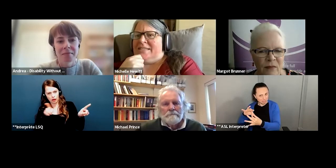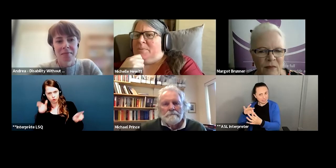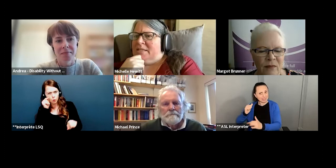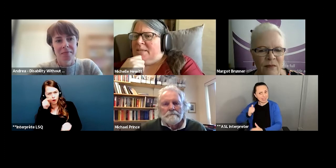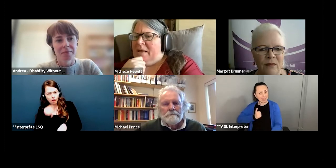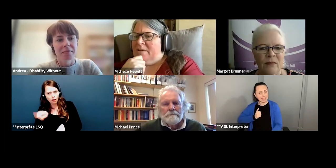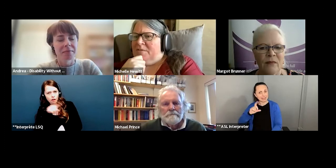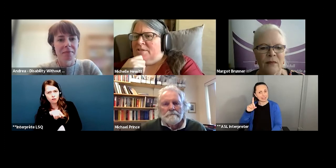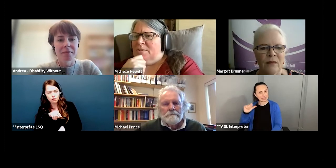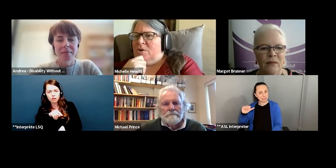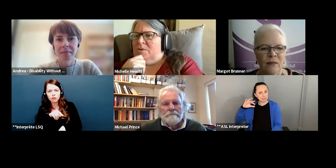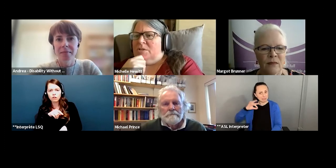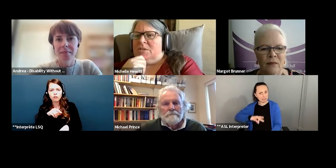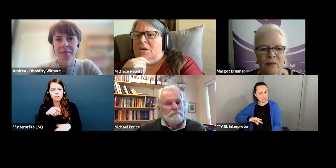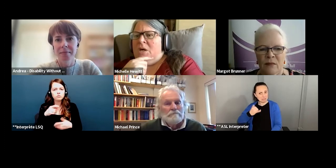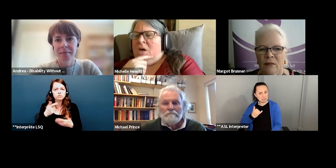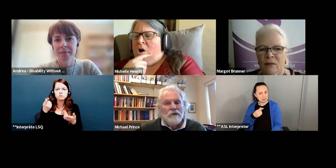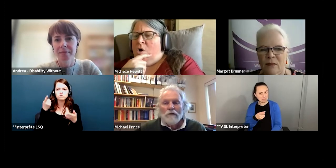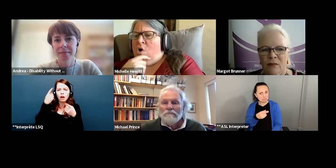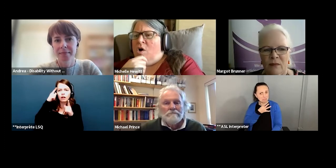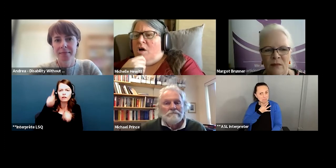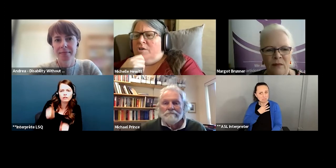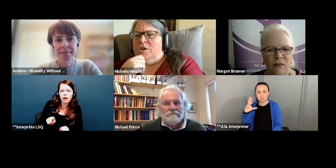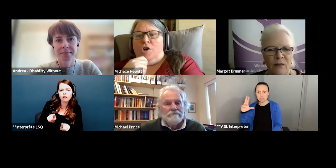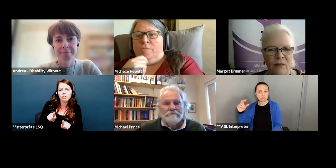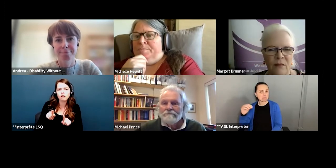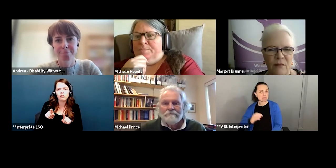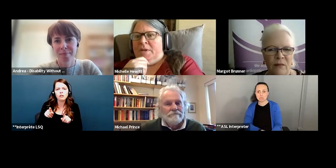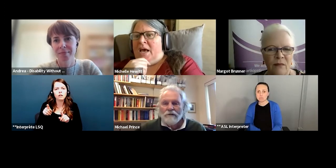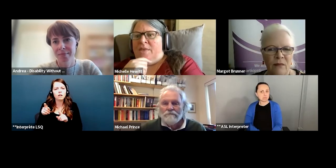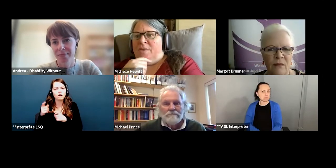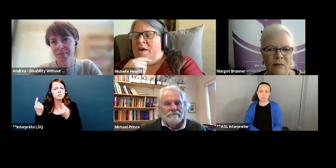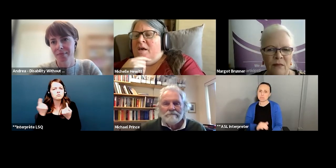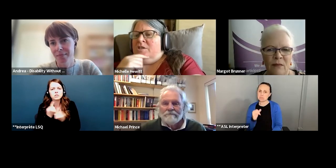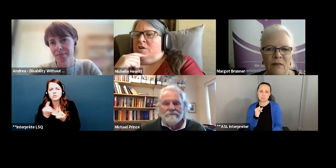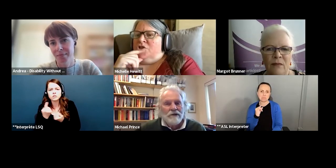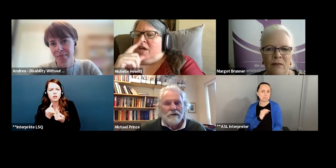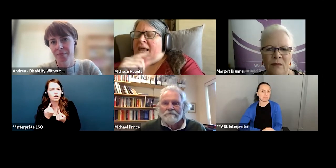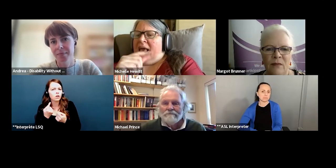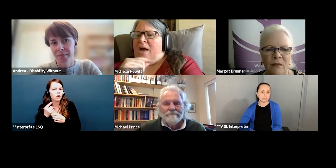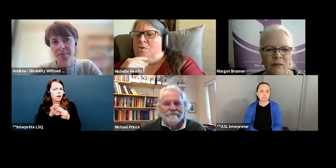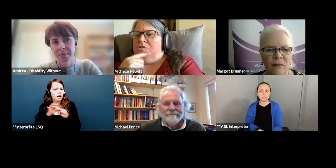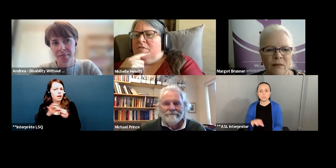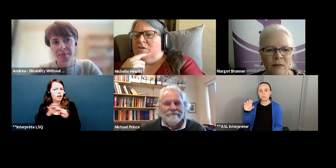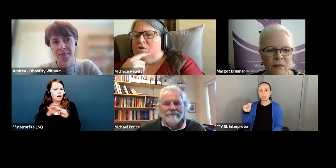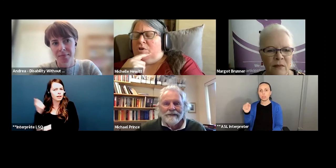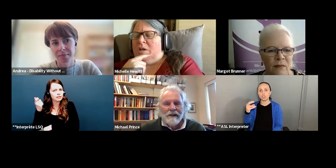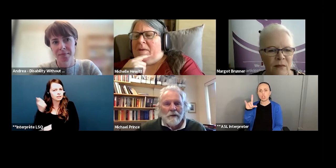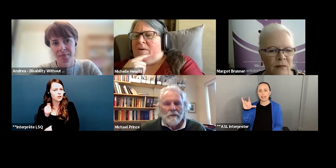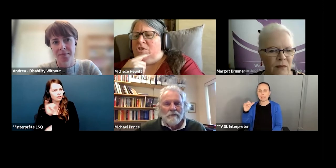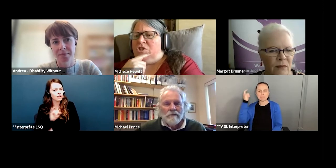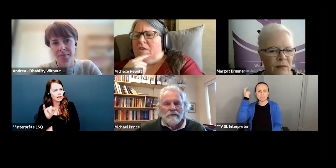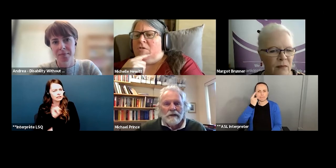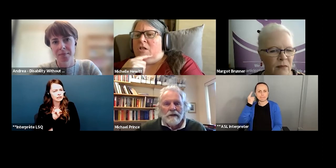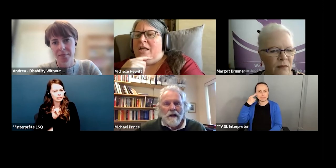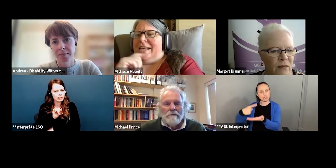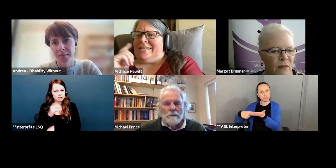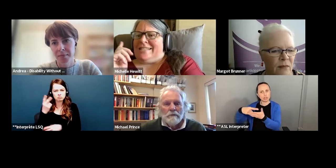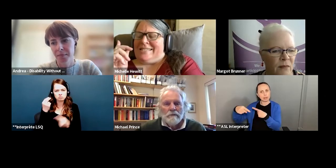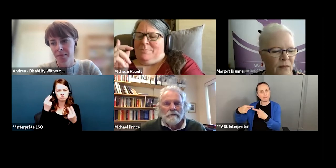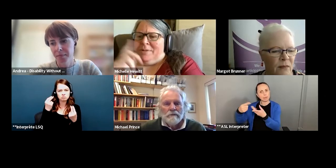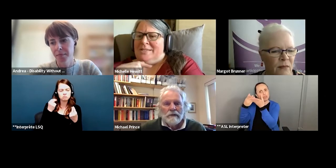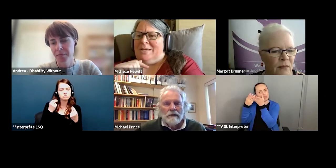Canada Disability Benefit at the moment? No. Or no, me No. neither. So No. Shelley, I wonder if you're talking about the